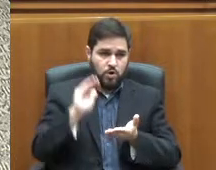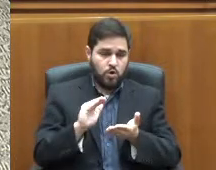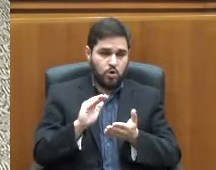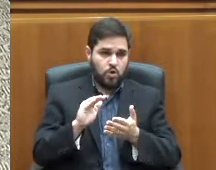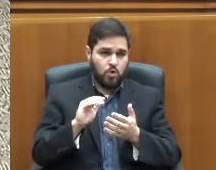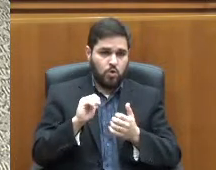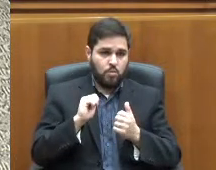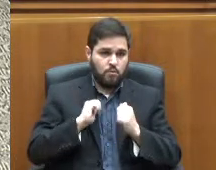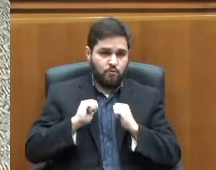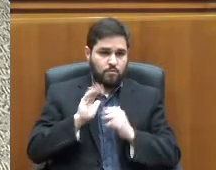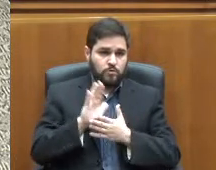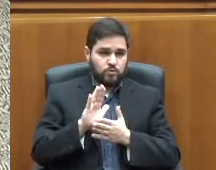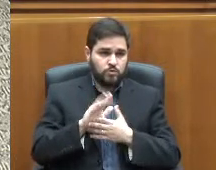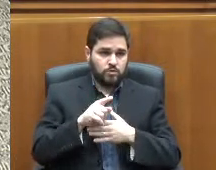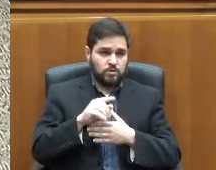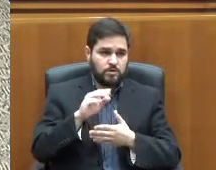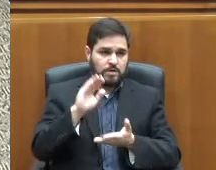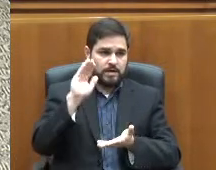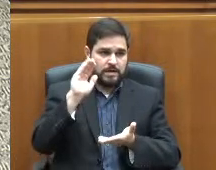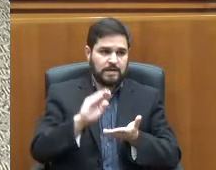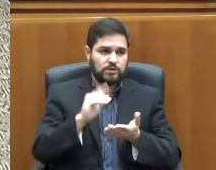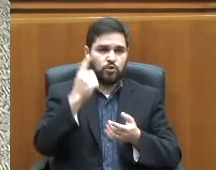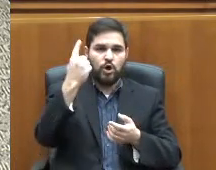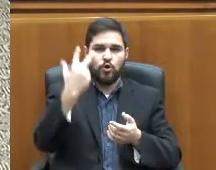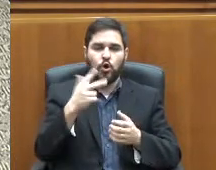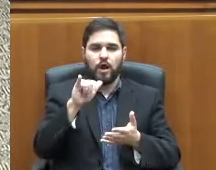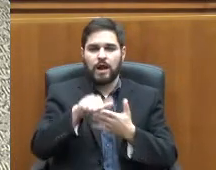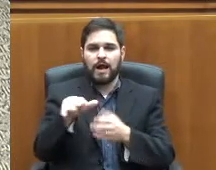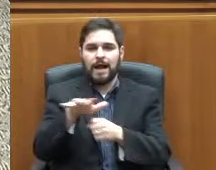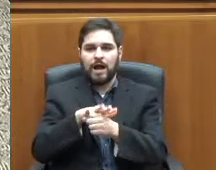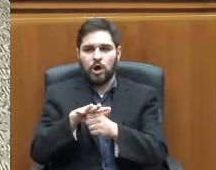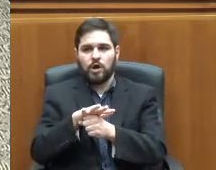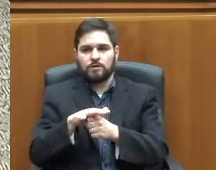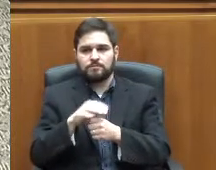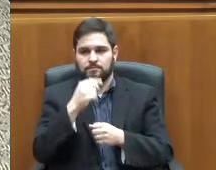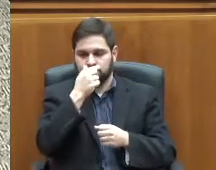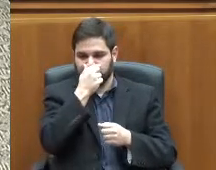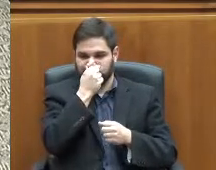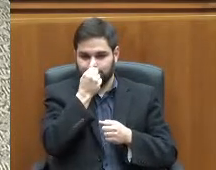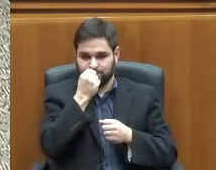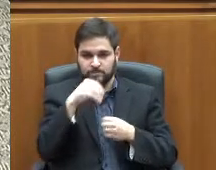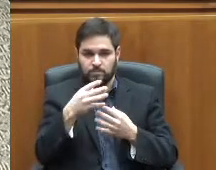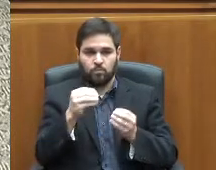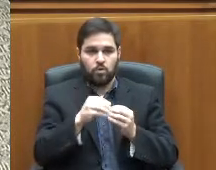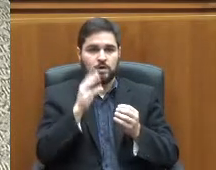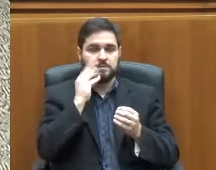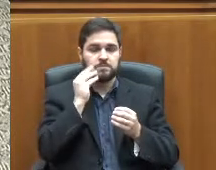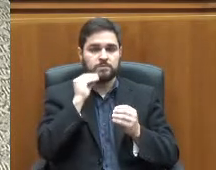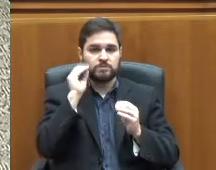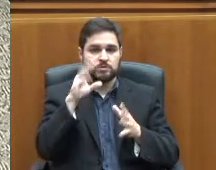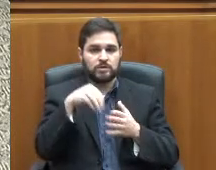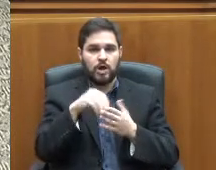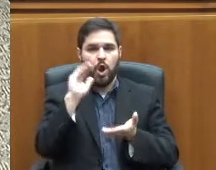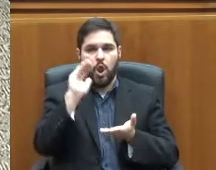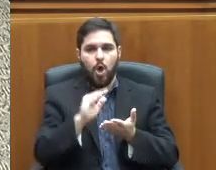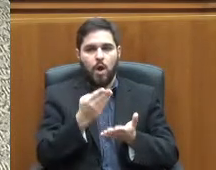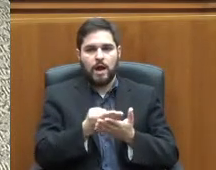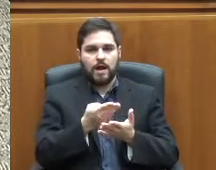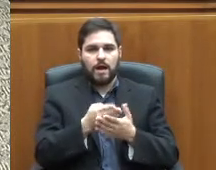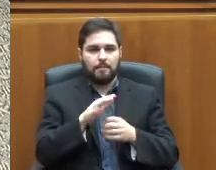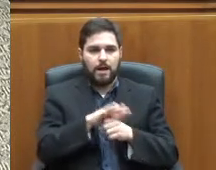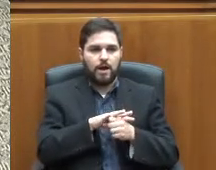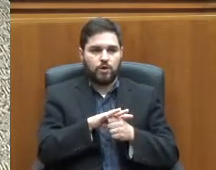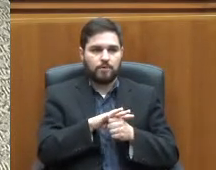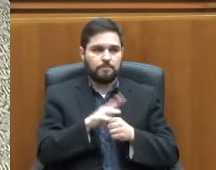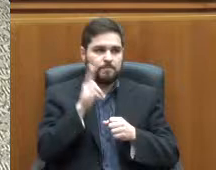the average income level in the... Less than a third, yes, sir. Okay, so getting more experienced teachers into low-income areas, that sounds great